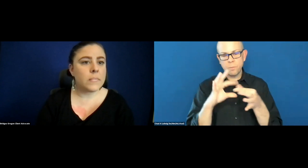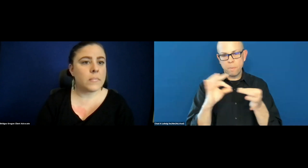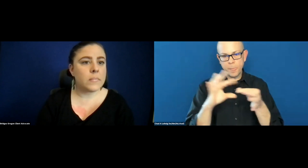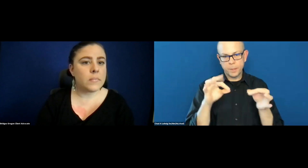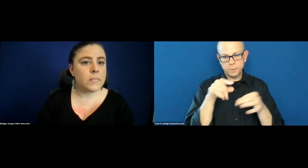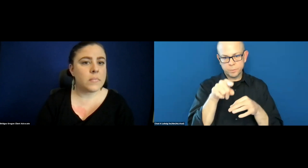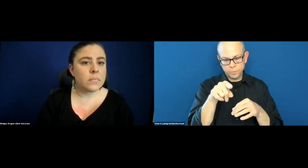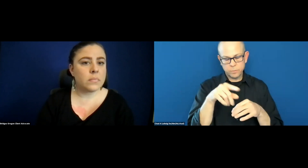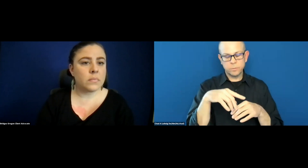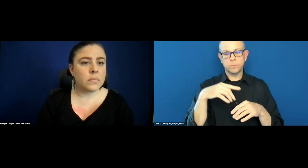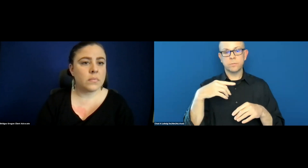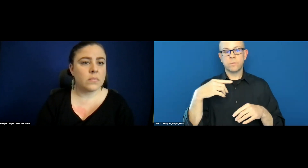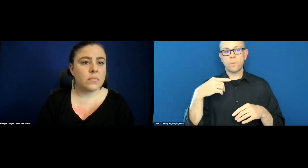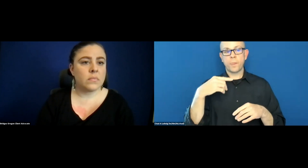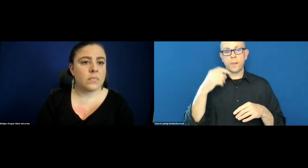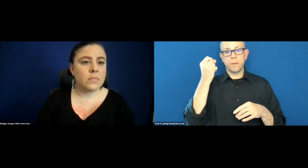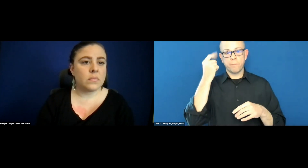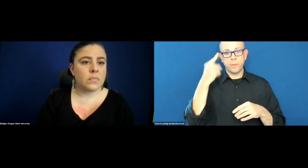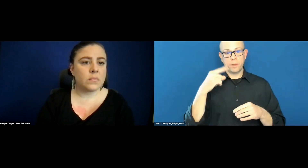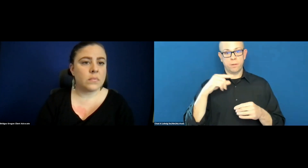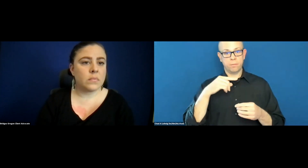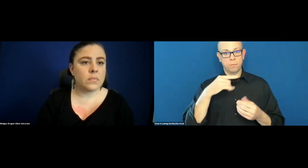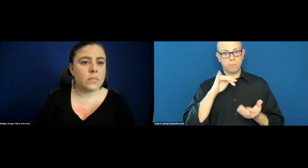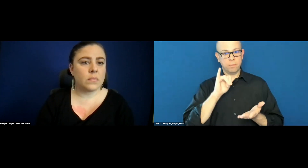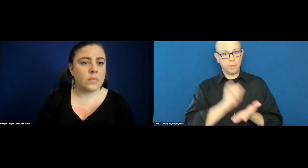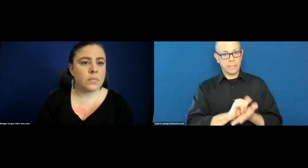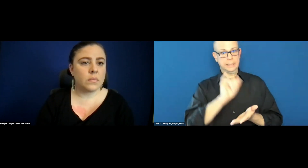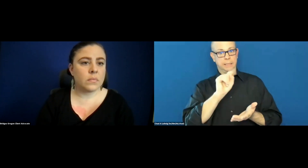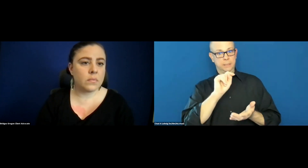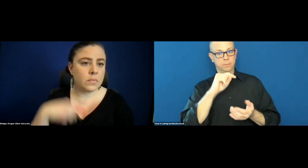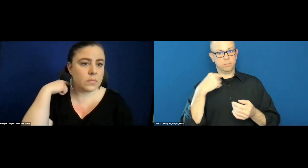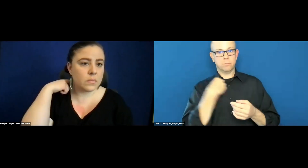to answer Jeb's question or comment also,